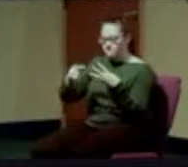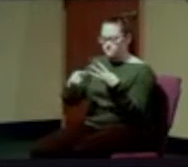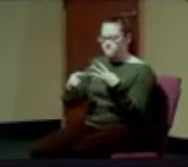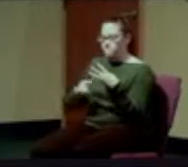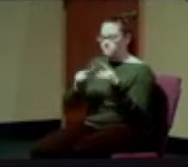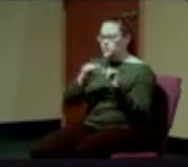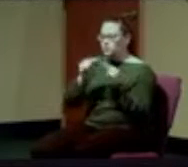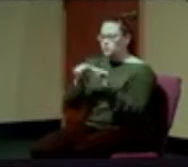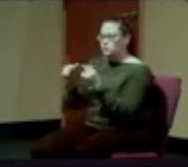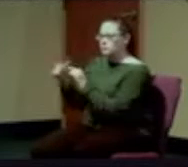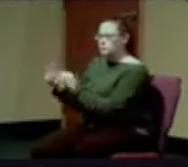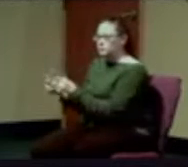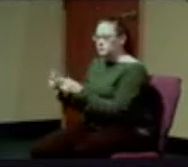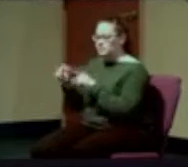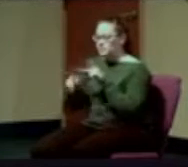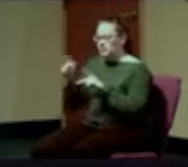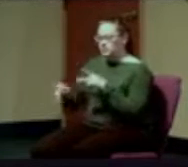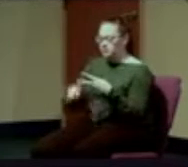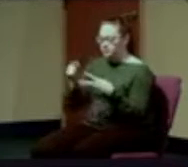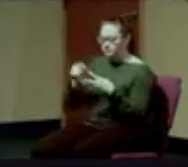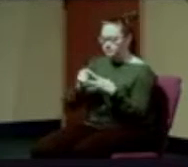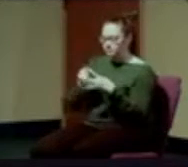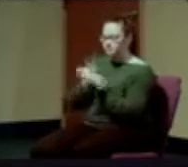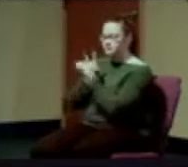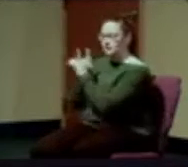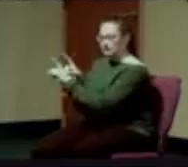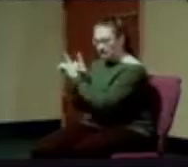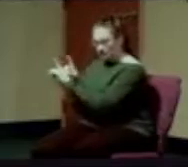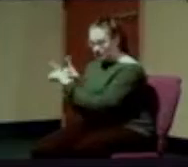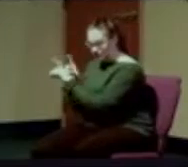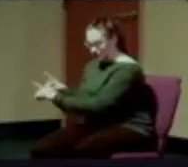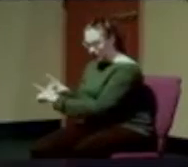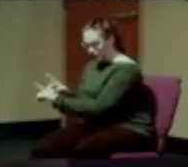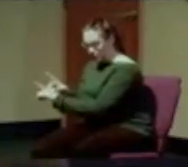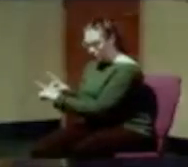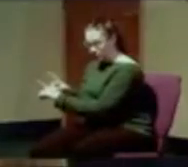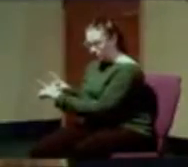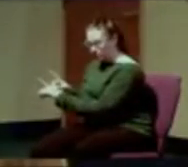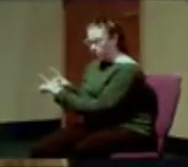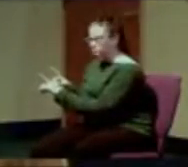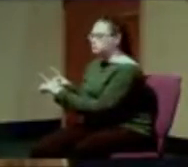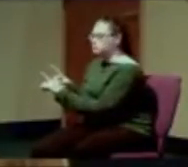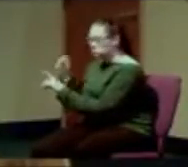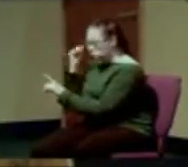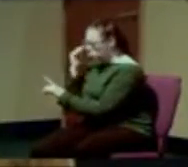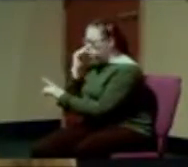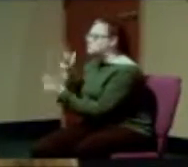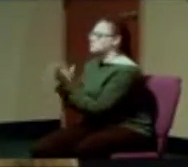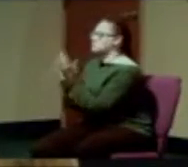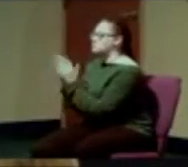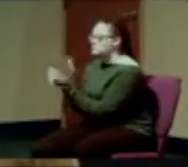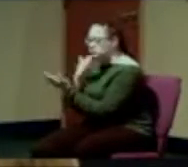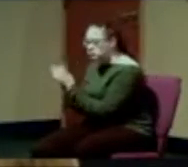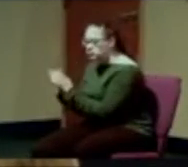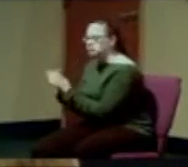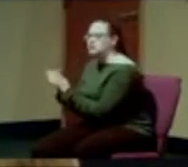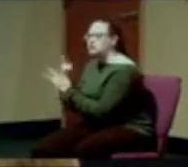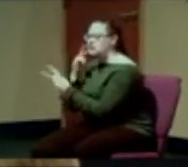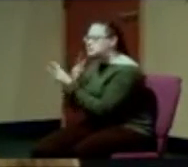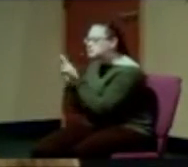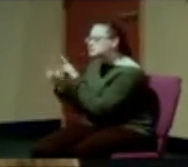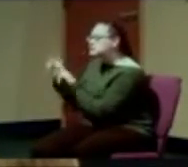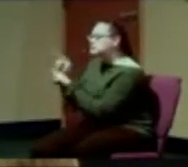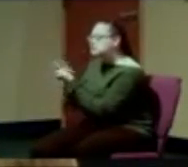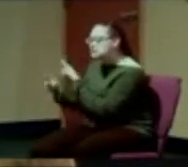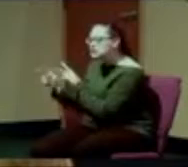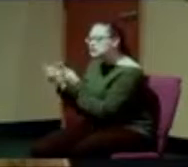in Matthew chapter 20 and Luke 19. There are disciples who have walked with him for 3 years. They know him well. They have seen him in front of people